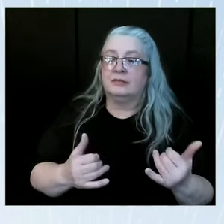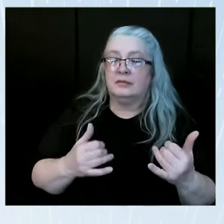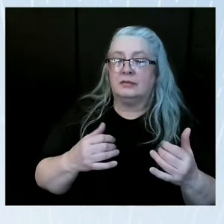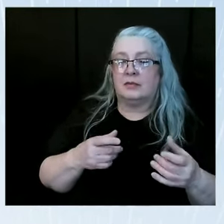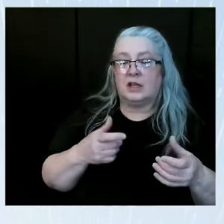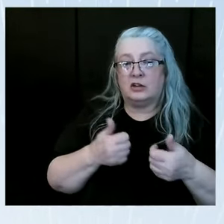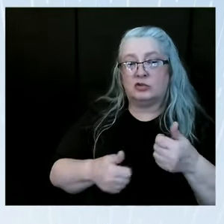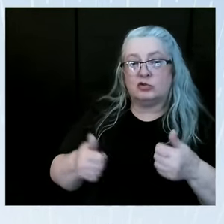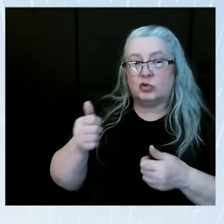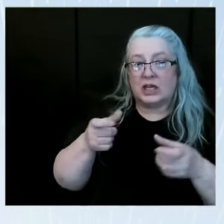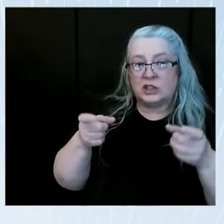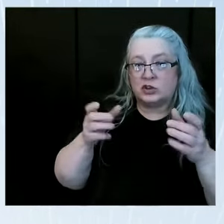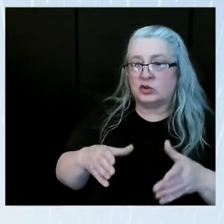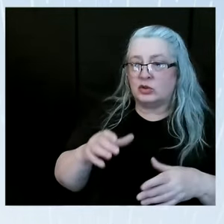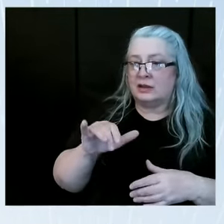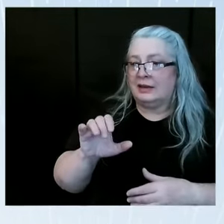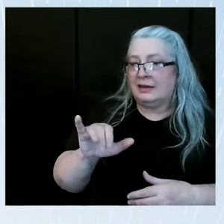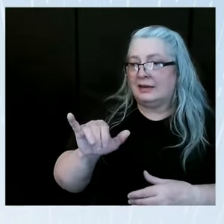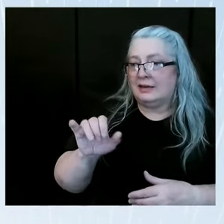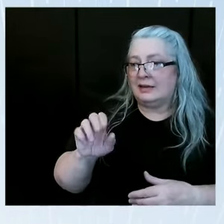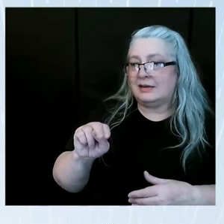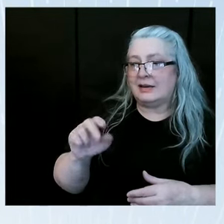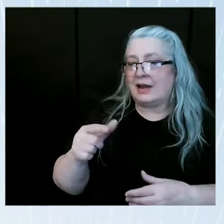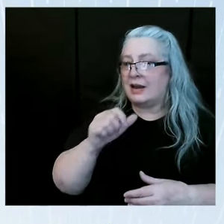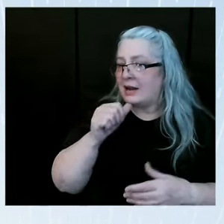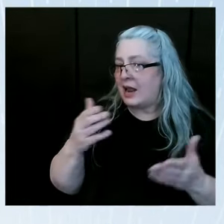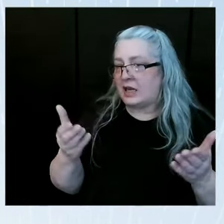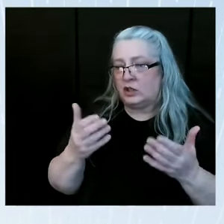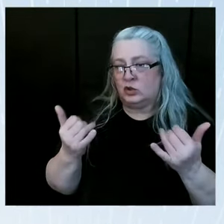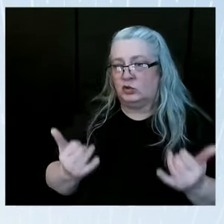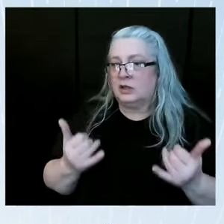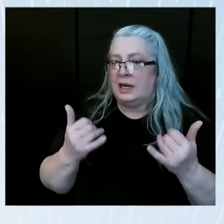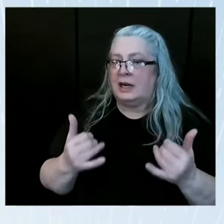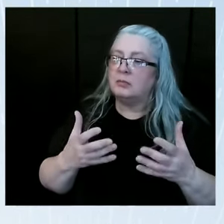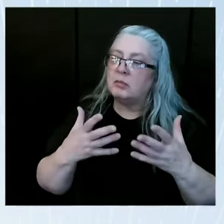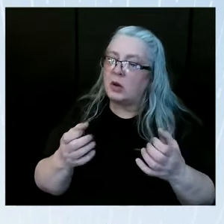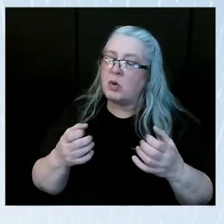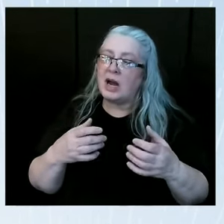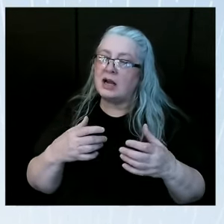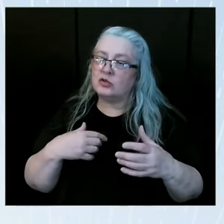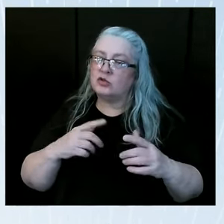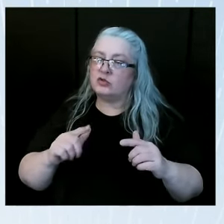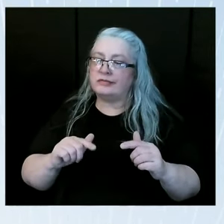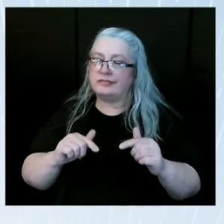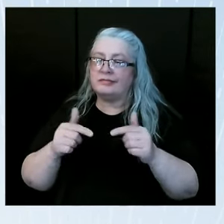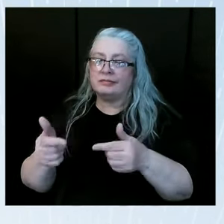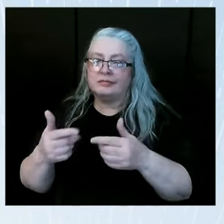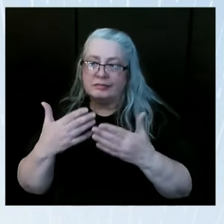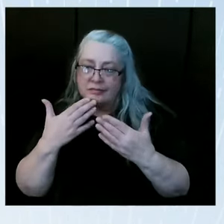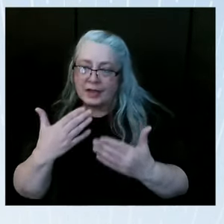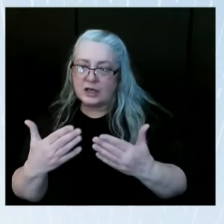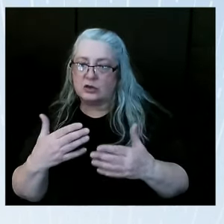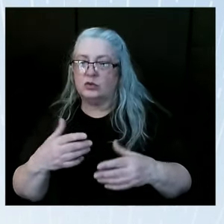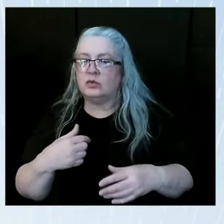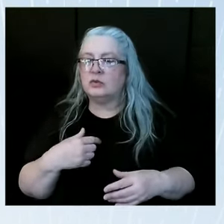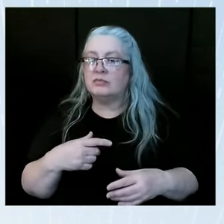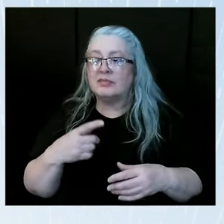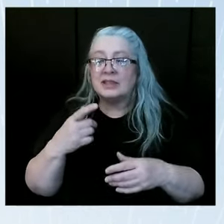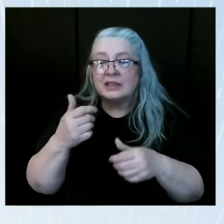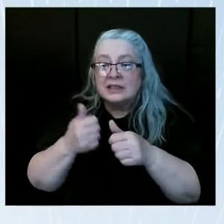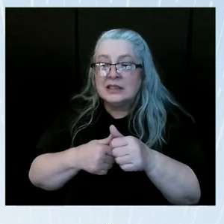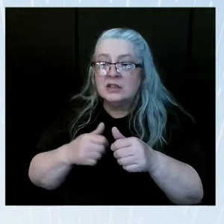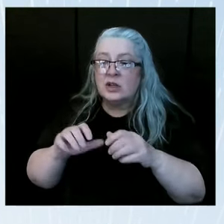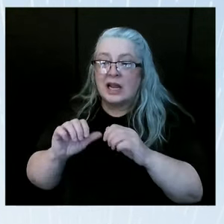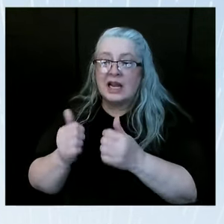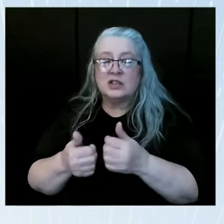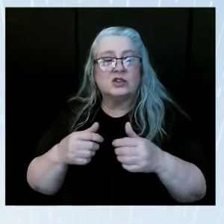But listen, I wanted to also thank the career staff at OMB and at every agency, because you're doing a lot of collaborative work and forward-leaning work to address